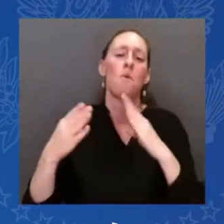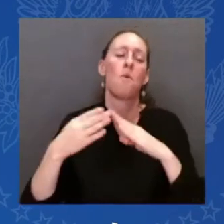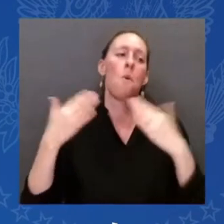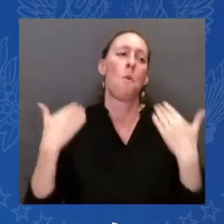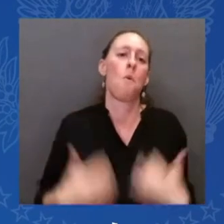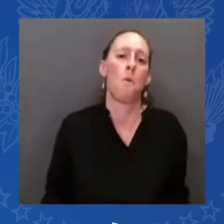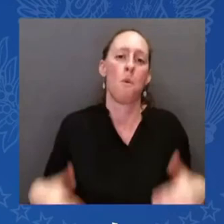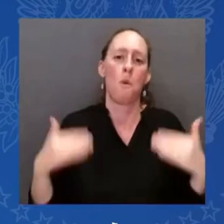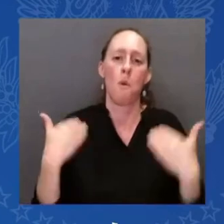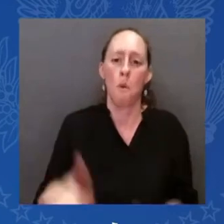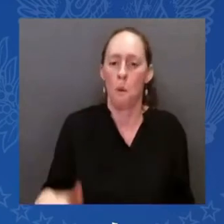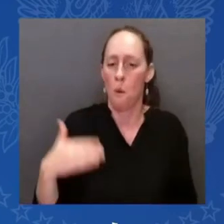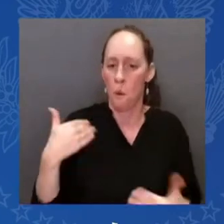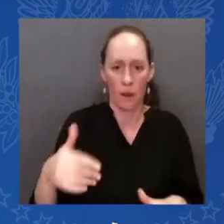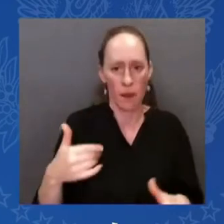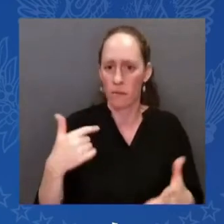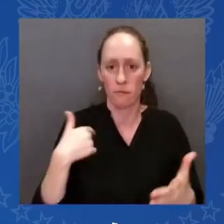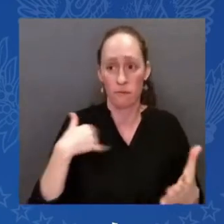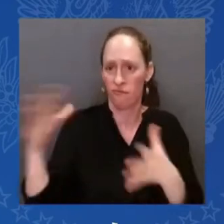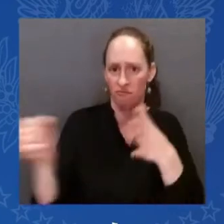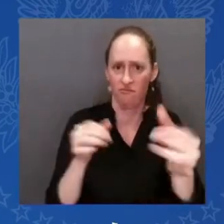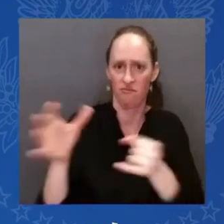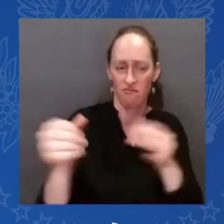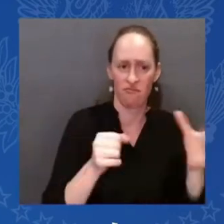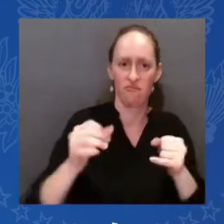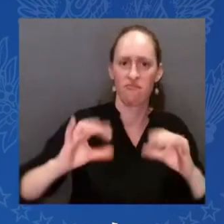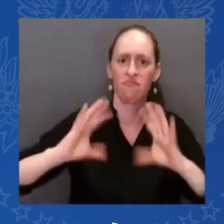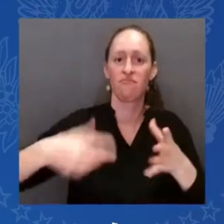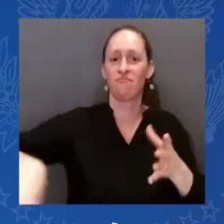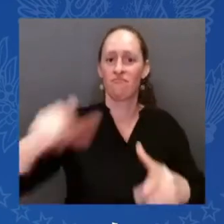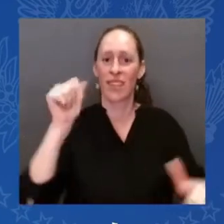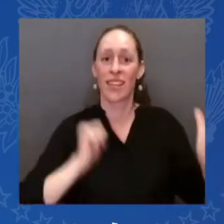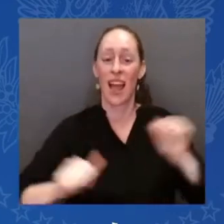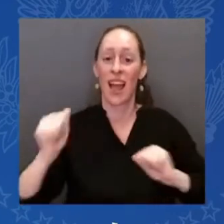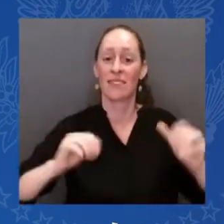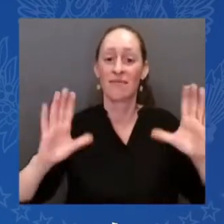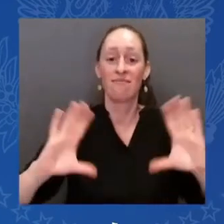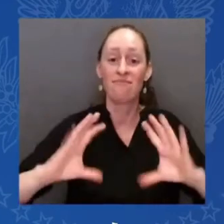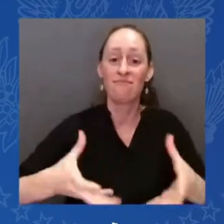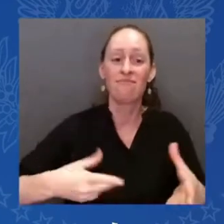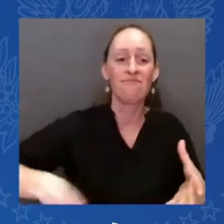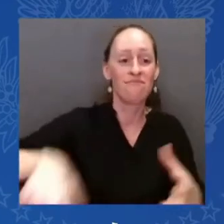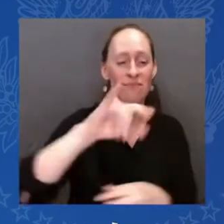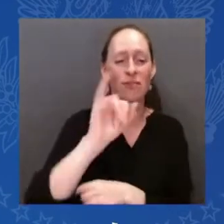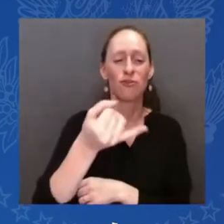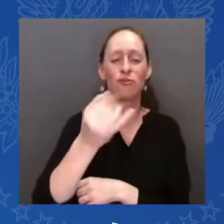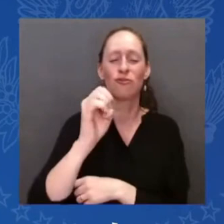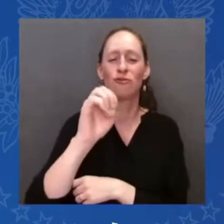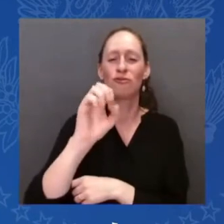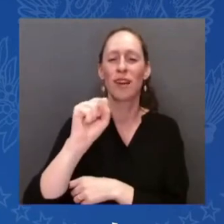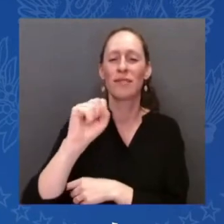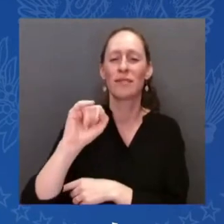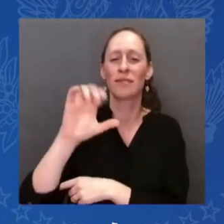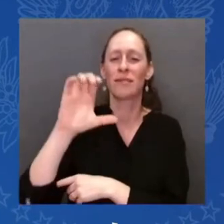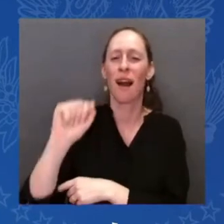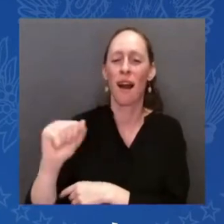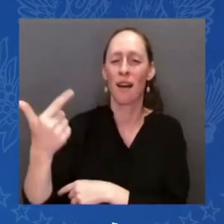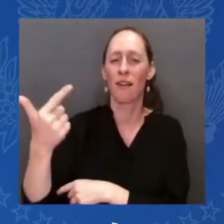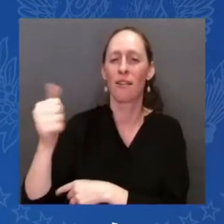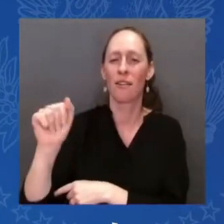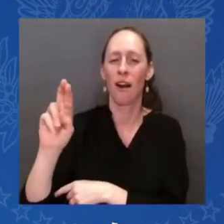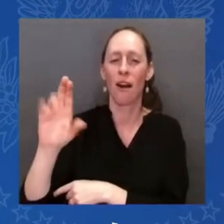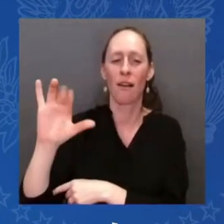with our lead actors, led by our lead actors, Jesse Garcia and Annie Gonzalez, Bobby Soto,